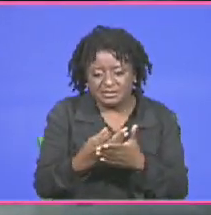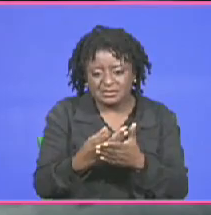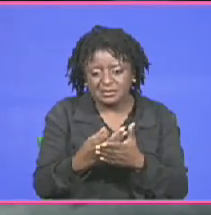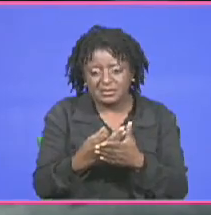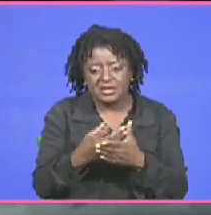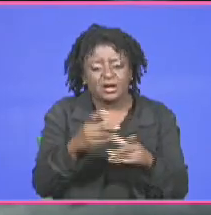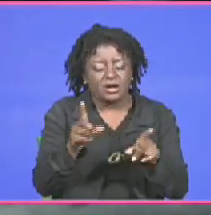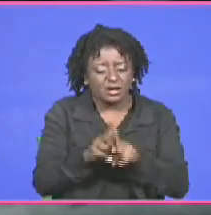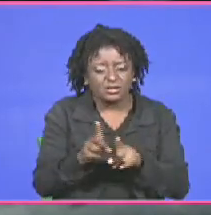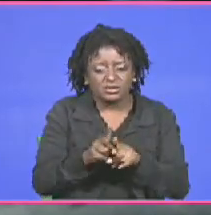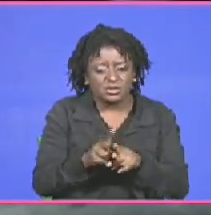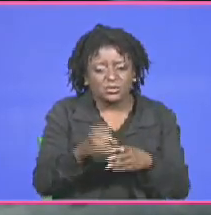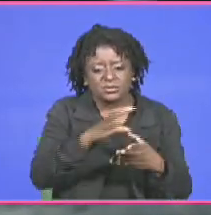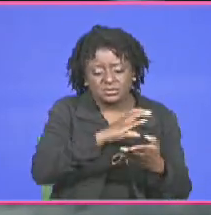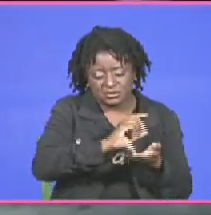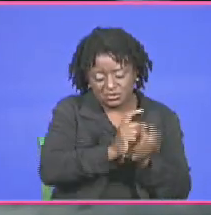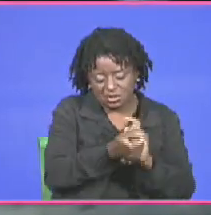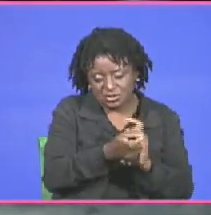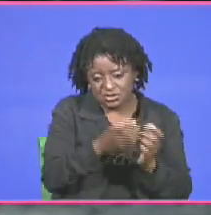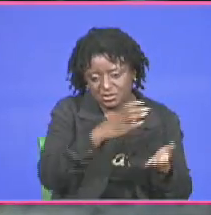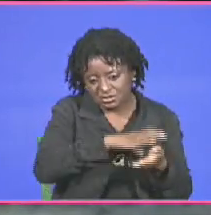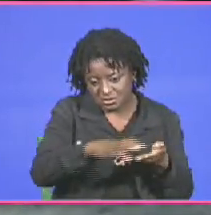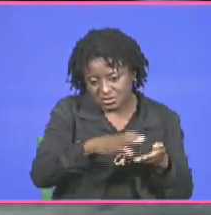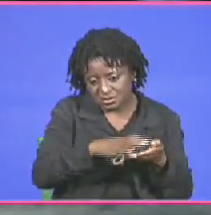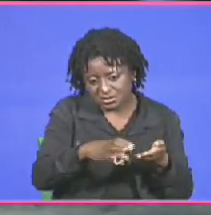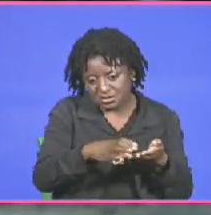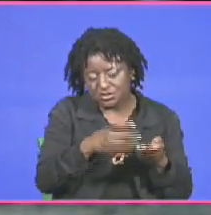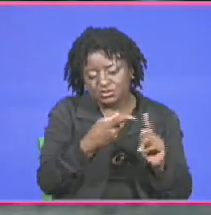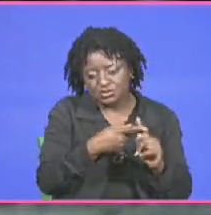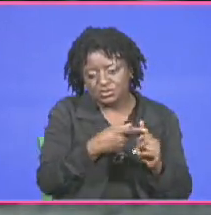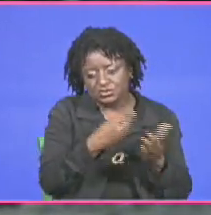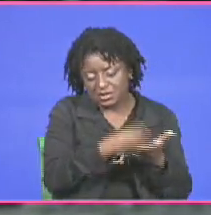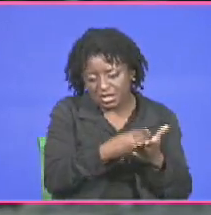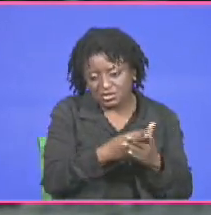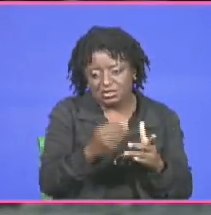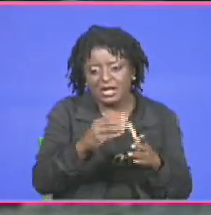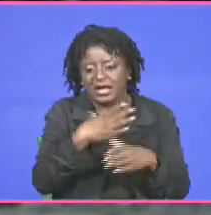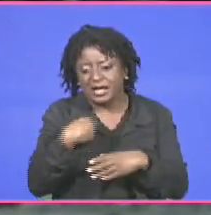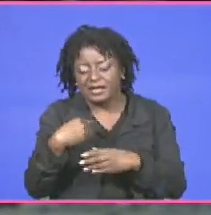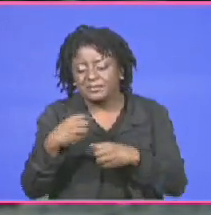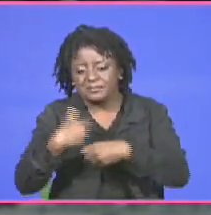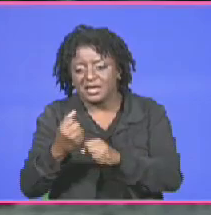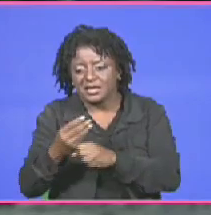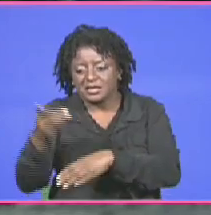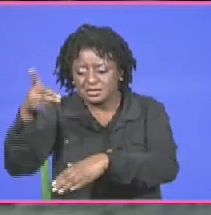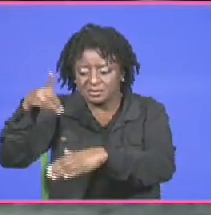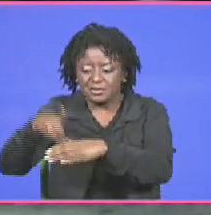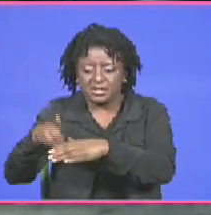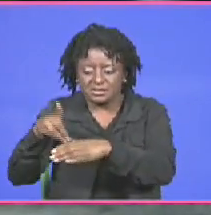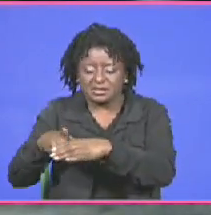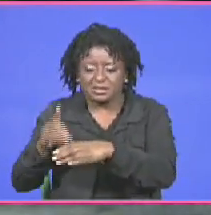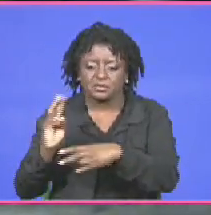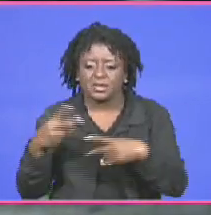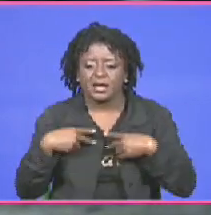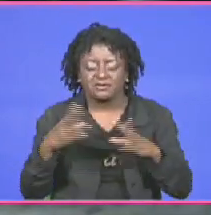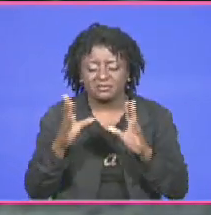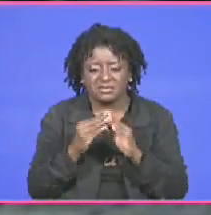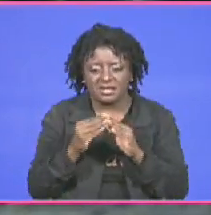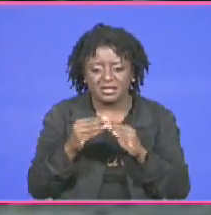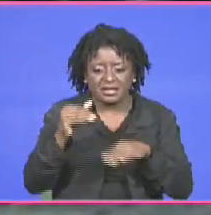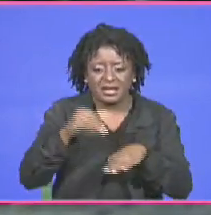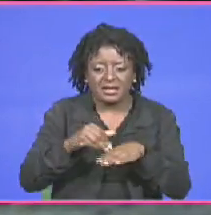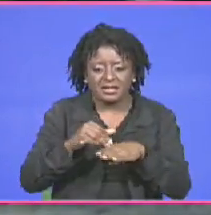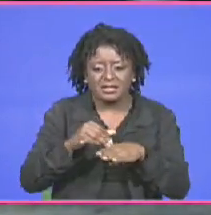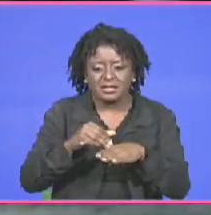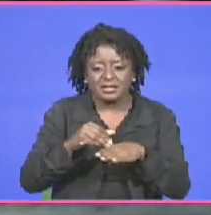deposits. And we are investigating it. We have a meeting with the clearing banks on the 19th of this month. We're meeting with all of the commercial banks